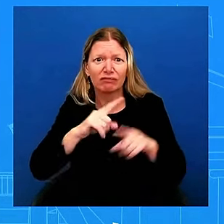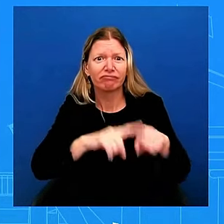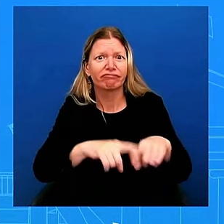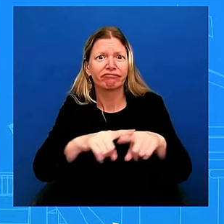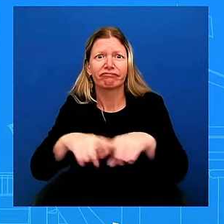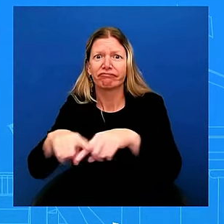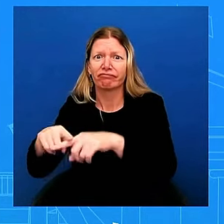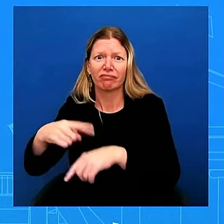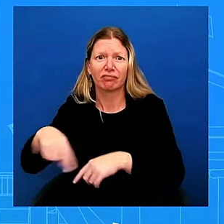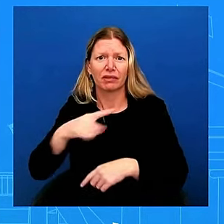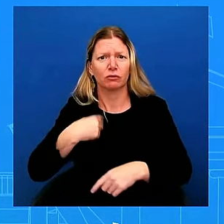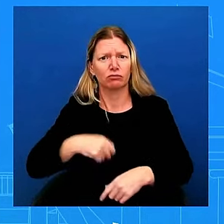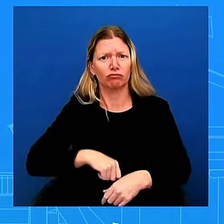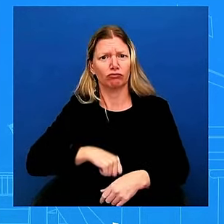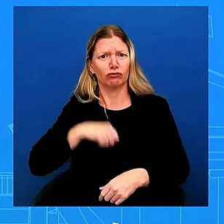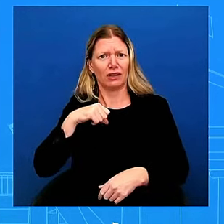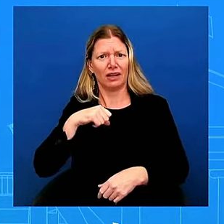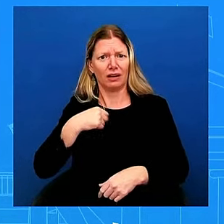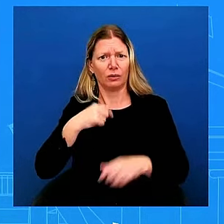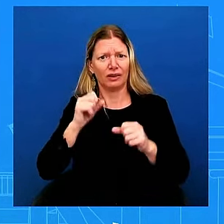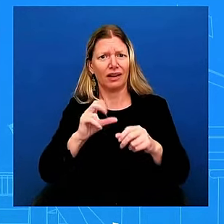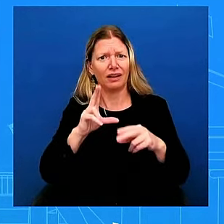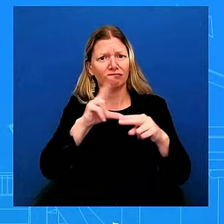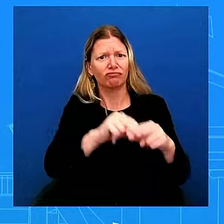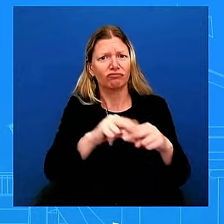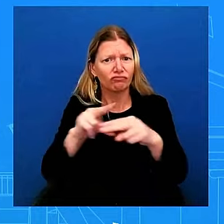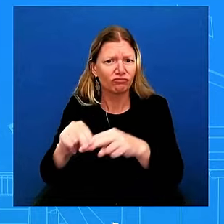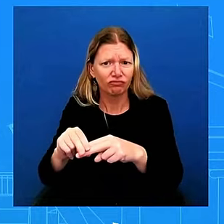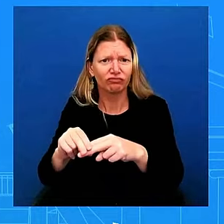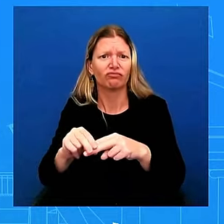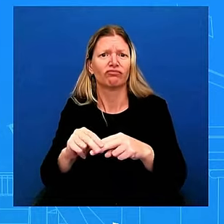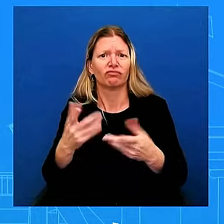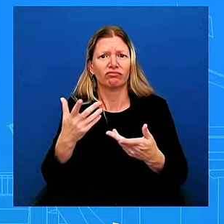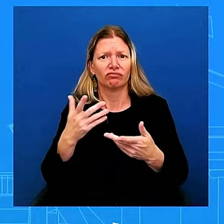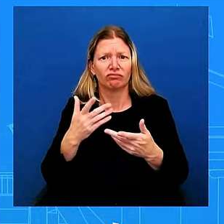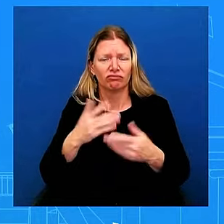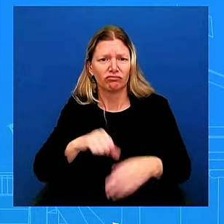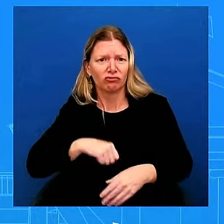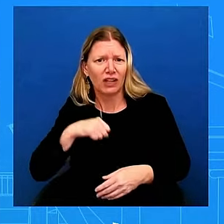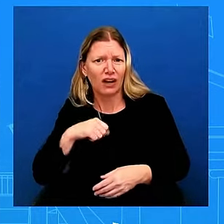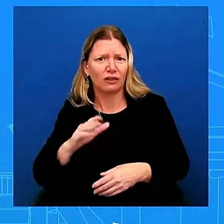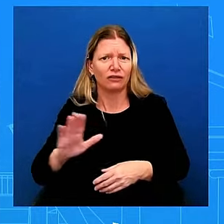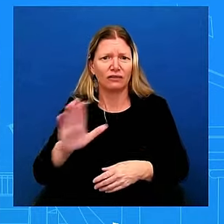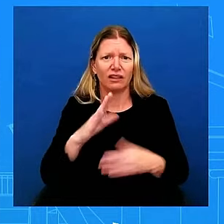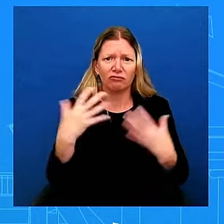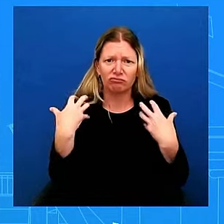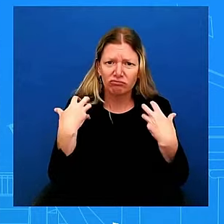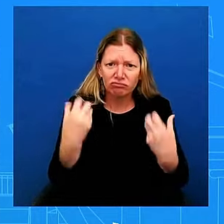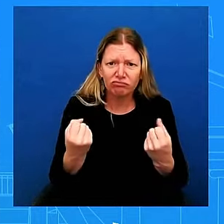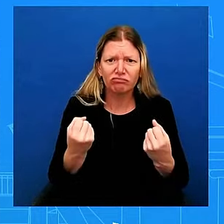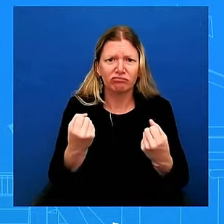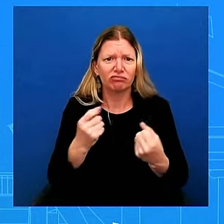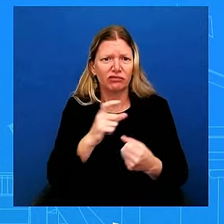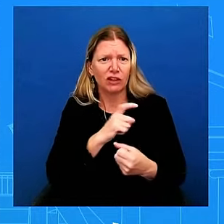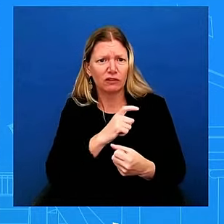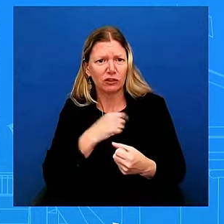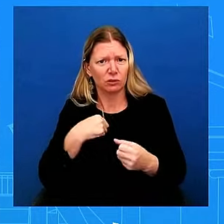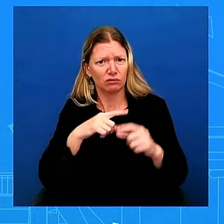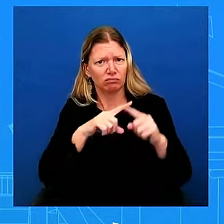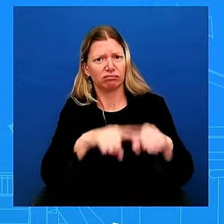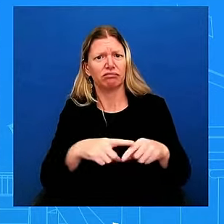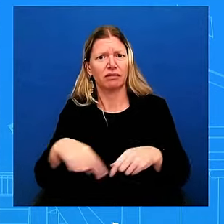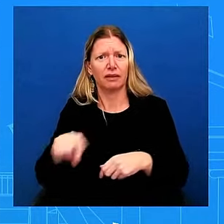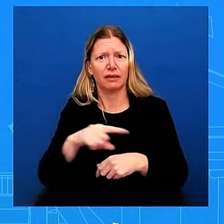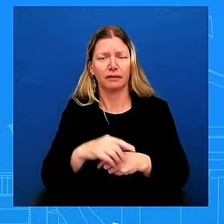and we're incredibly proud of the courageous law enforcement officers upon whom we rely. Yes, sir, in the time that you've been here, the former president has selected